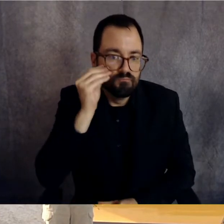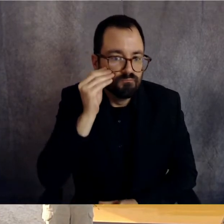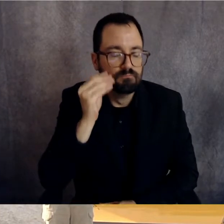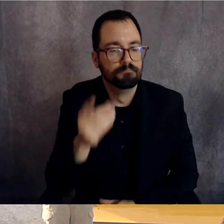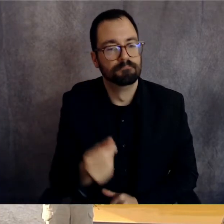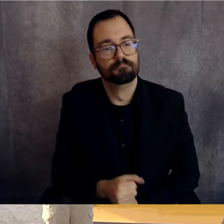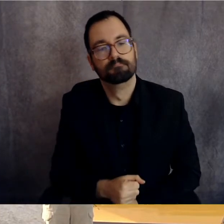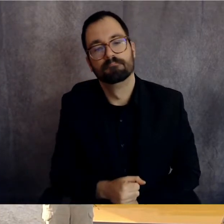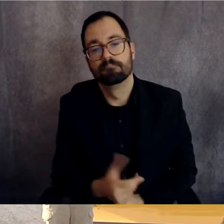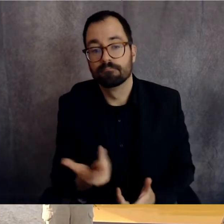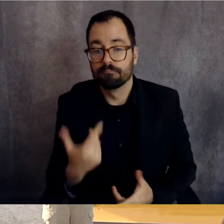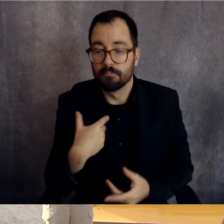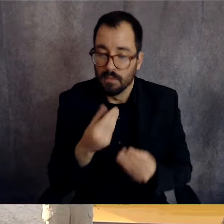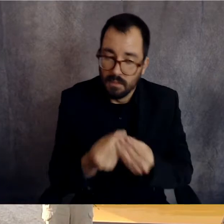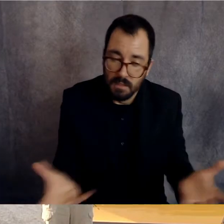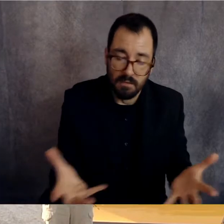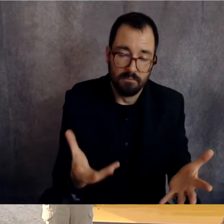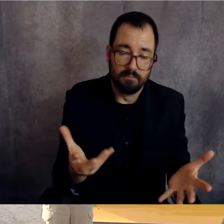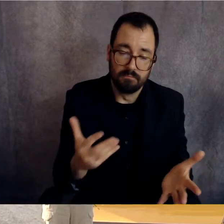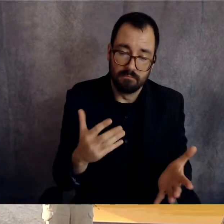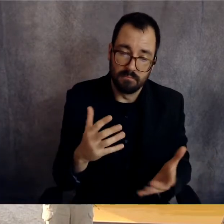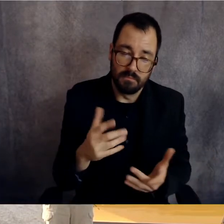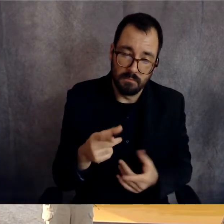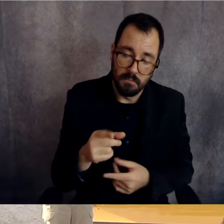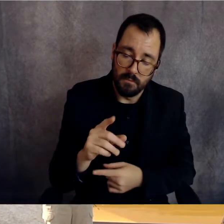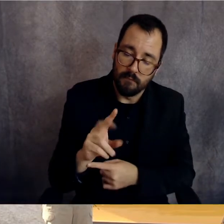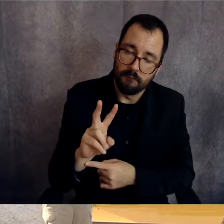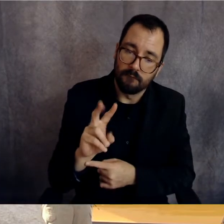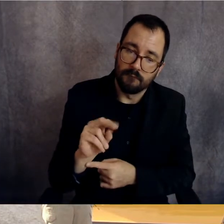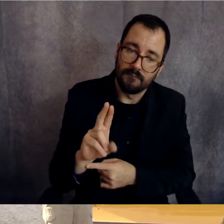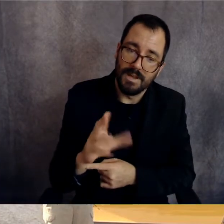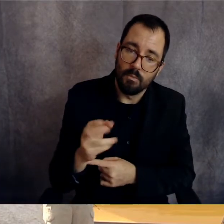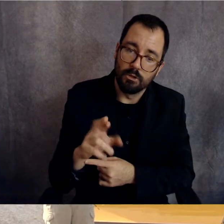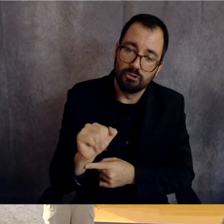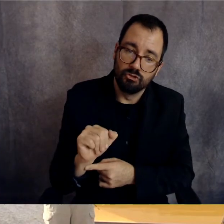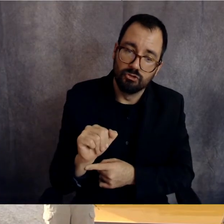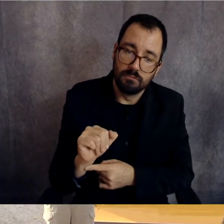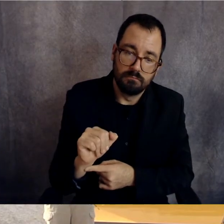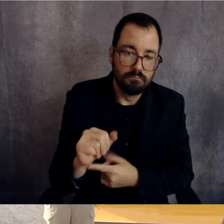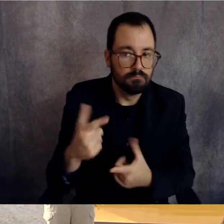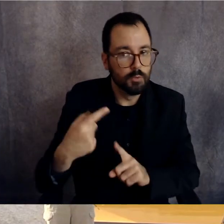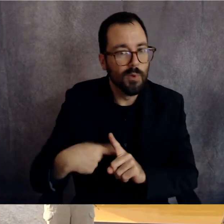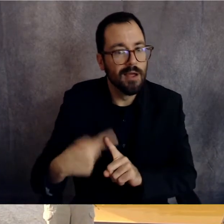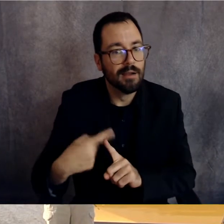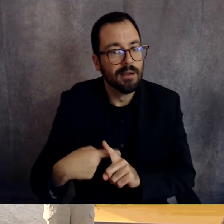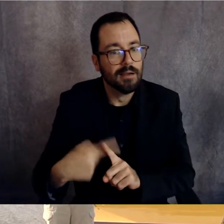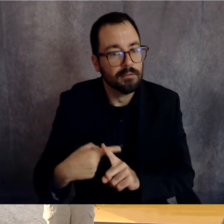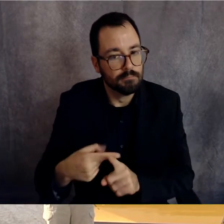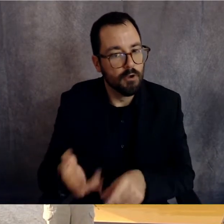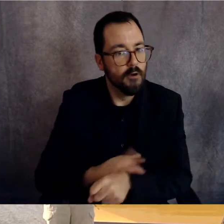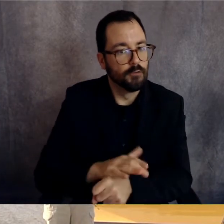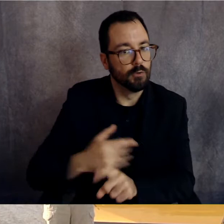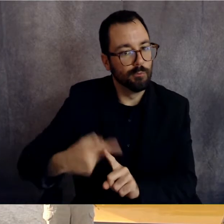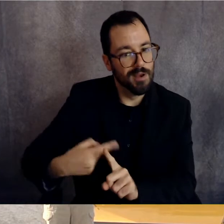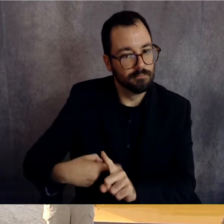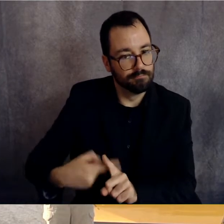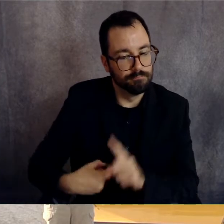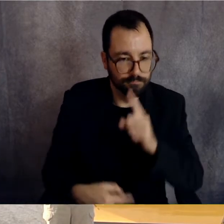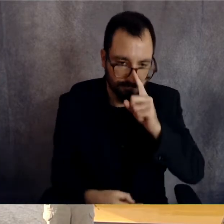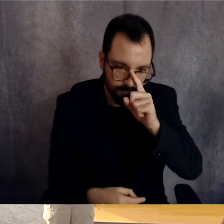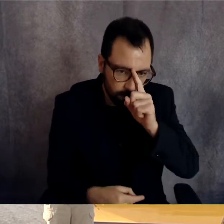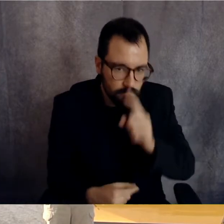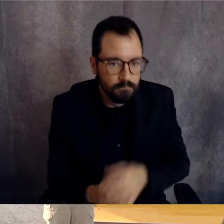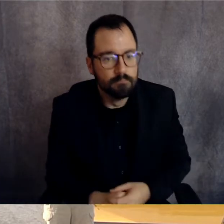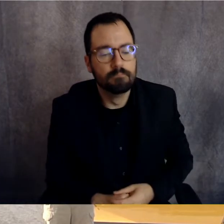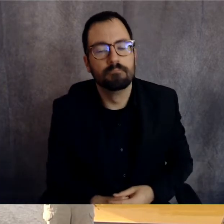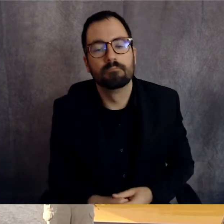for nearly 1,000 families of Boston public school students who were at risk of homelessness. We provided 1,126